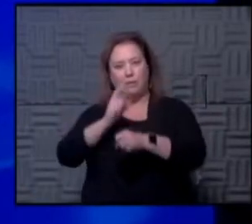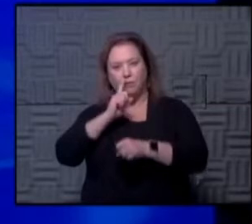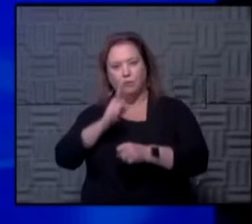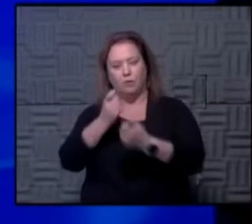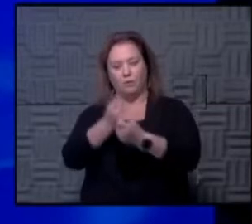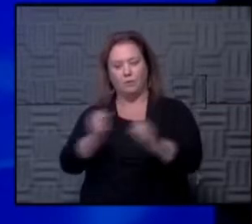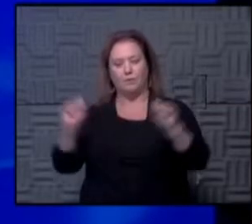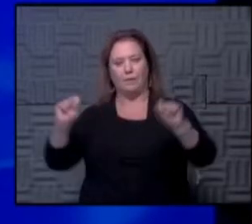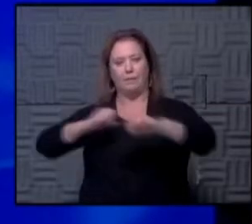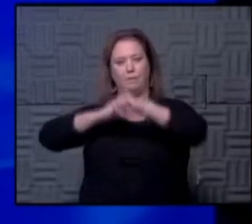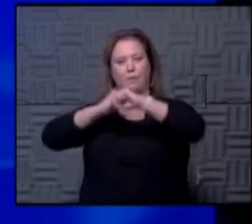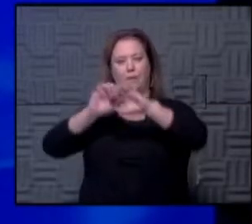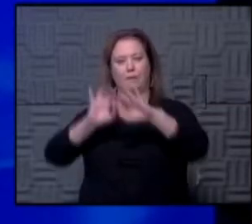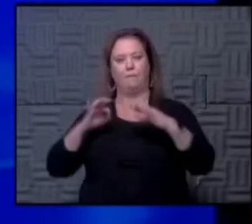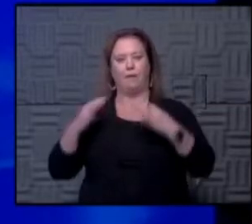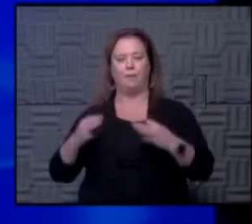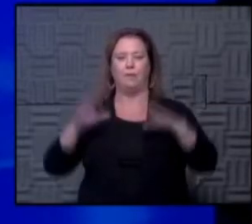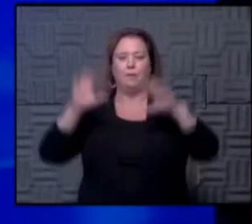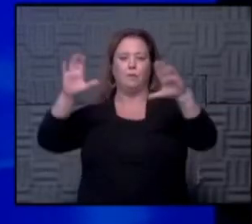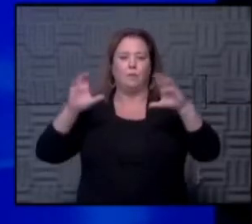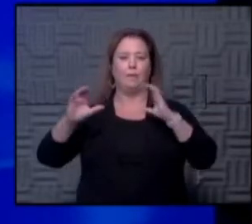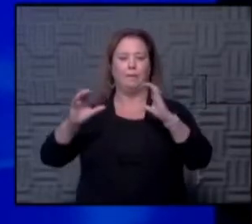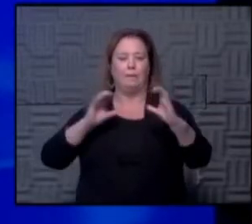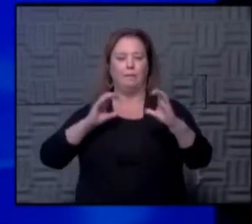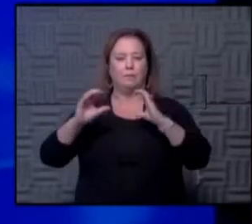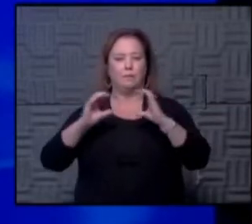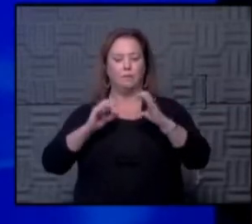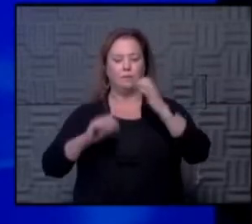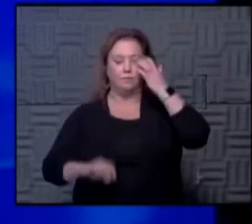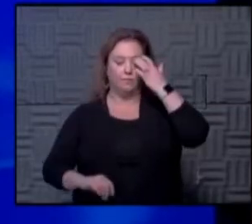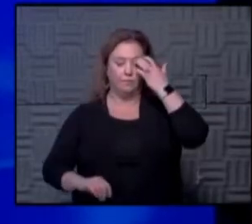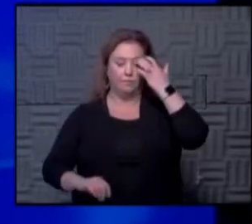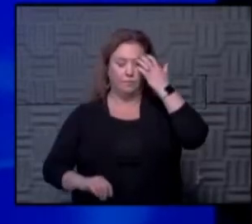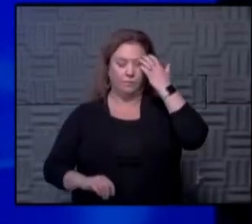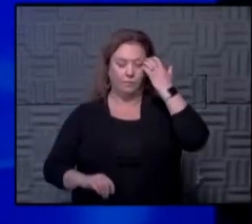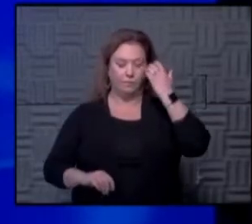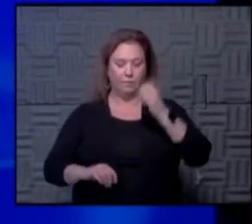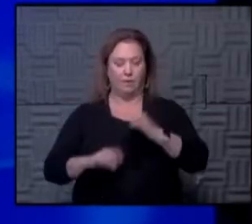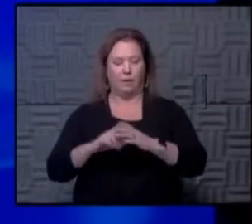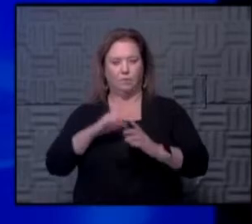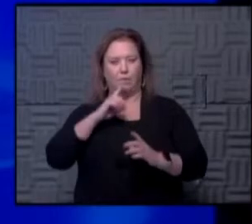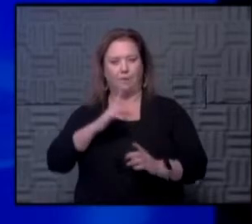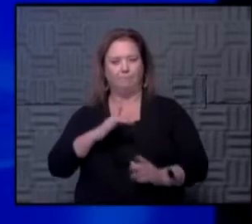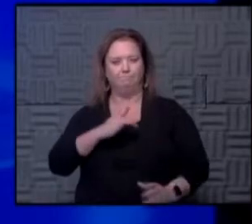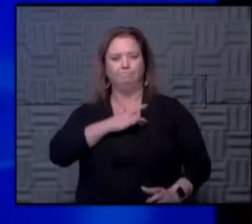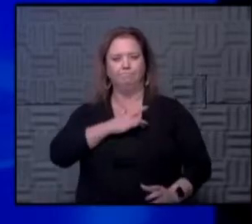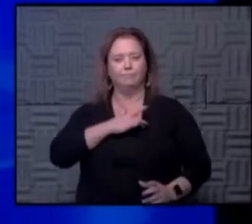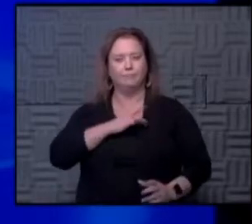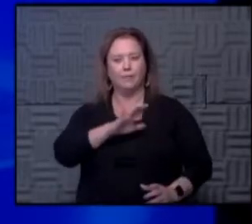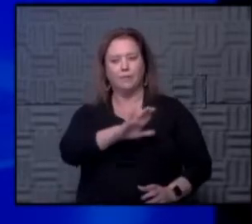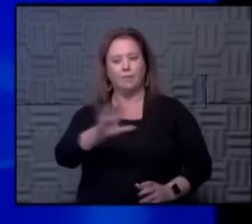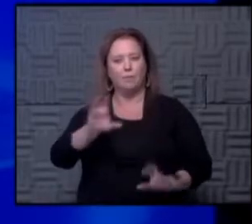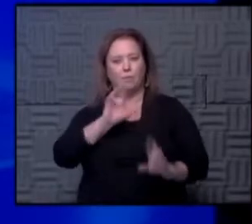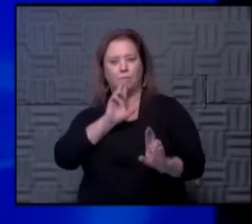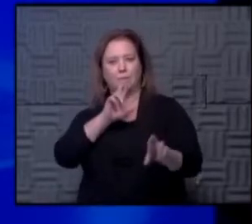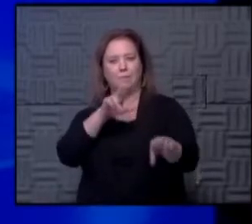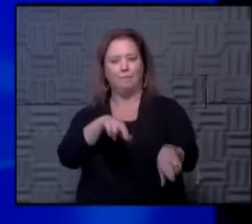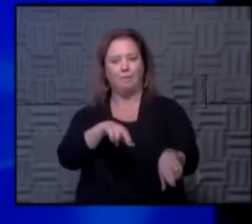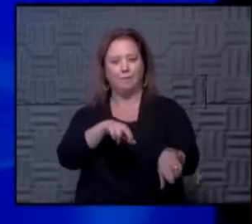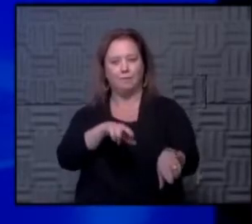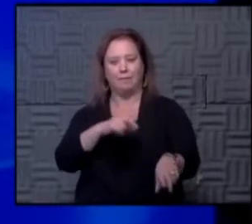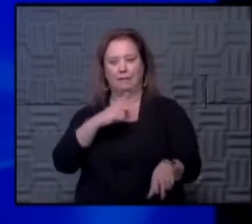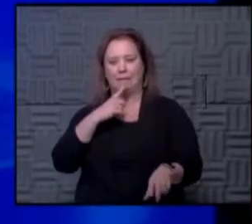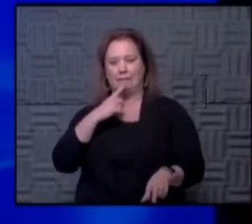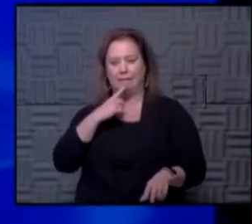they were safe and to protect their family. Great conversation. And I was struck by their response when